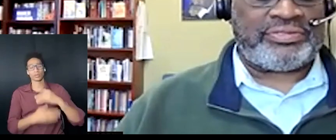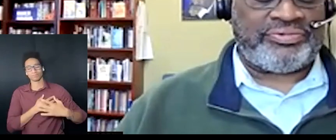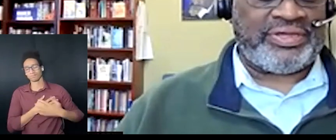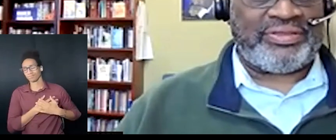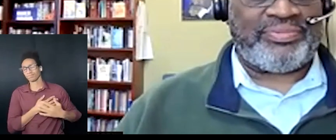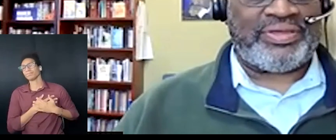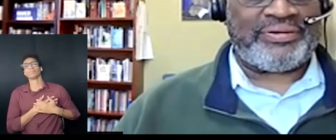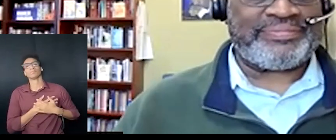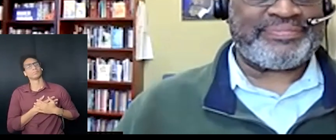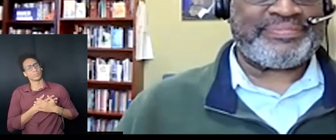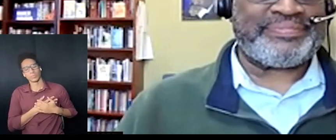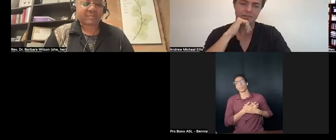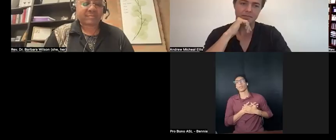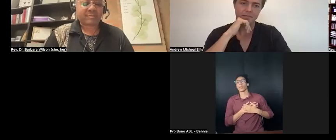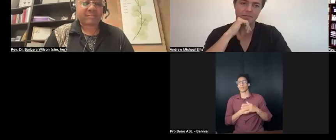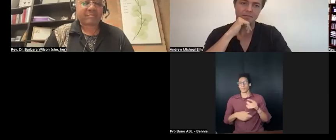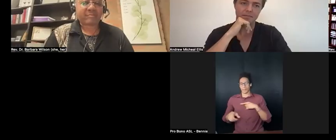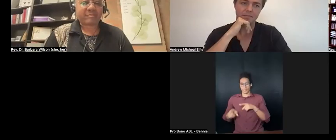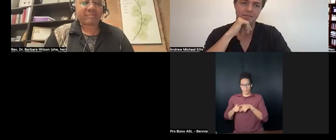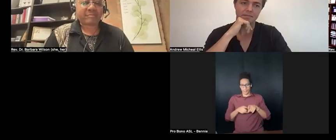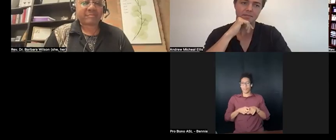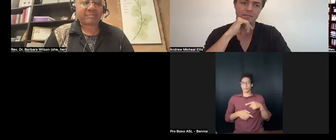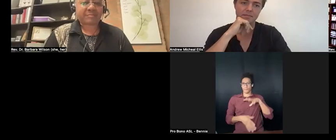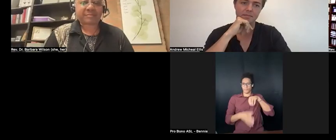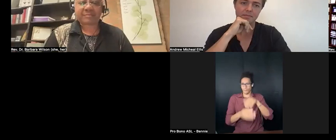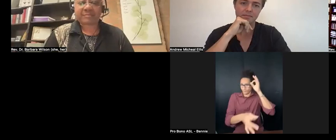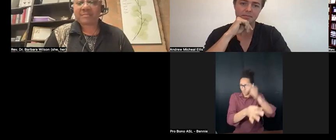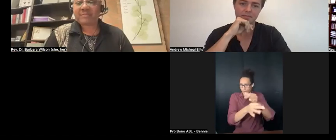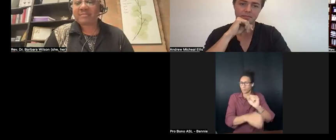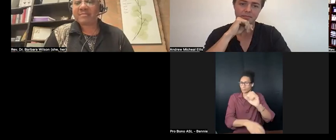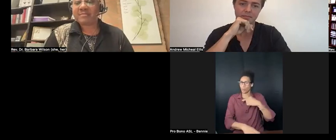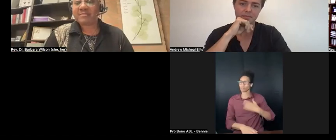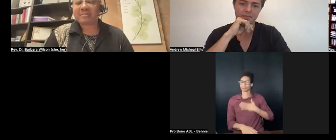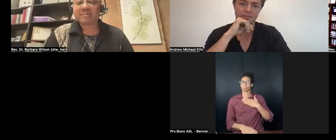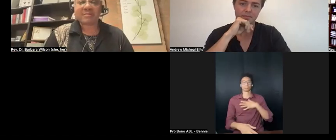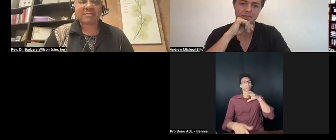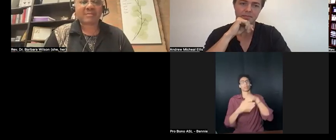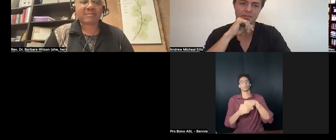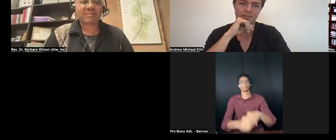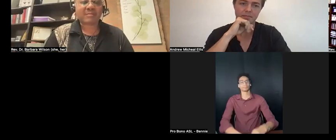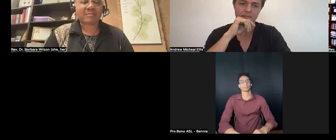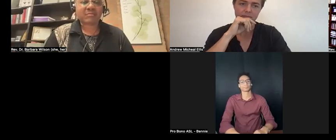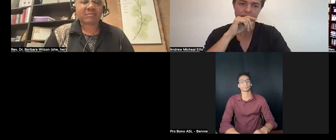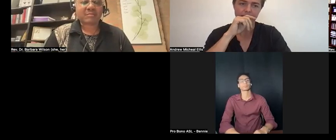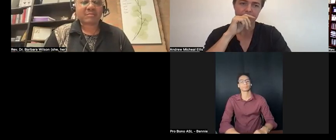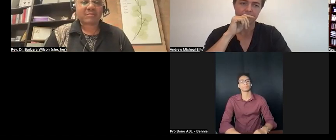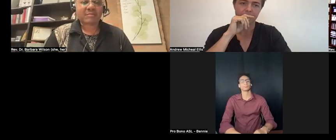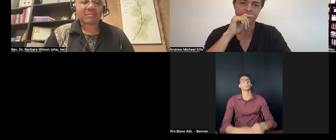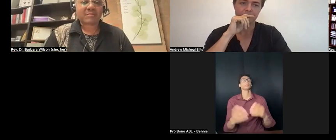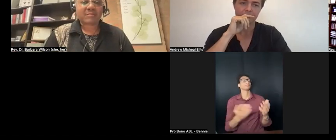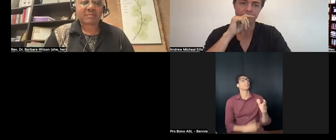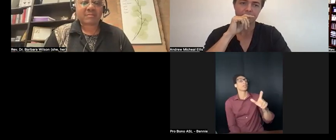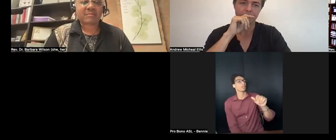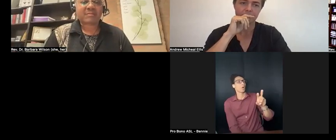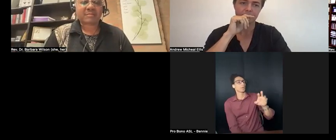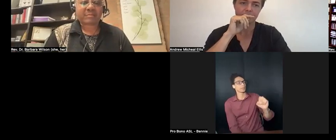So it's really good to be here. So as Lawrence and Chad have been so generous and so gracious